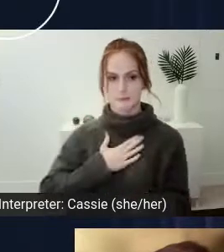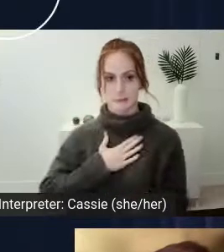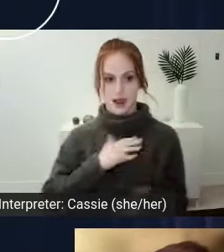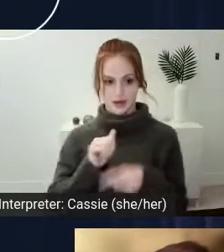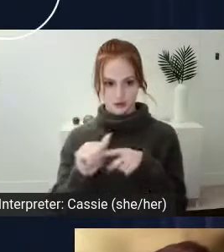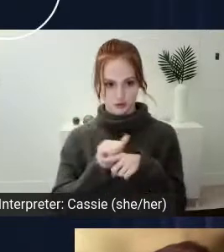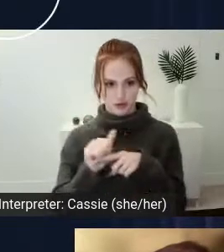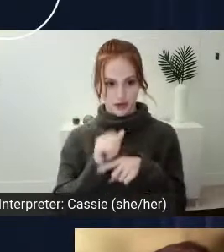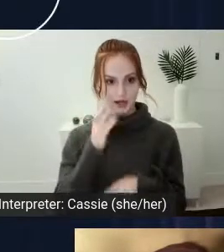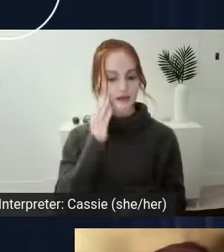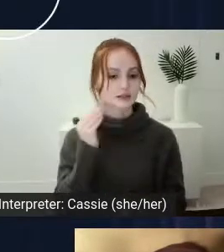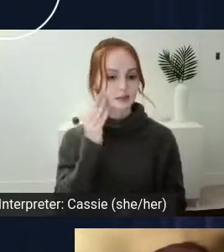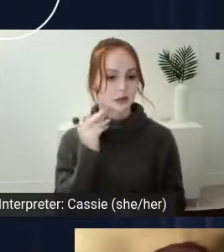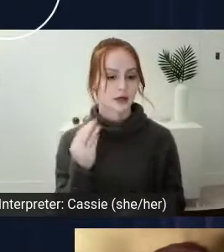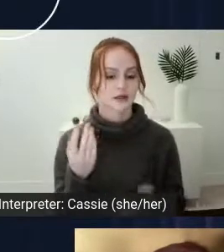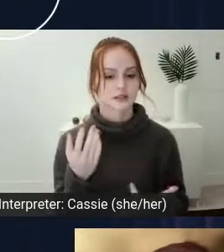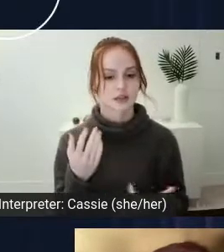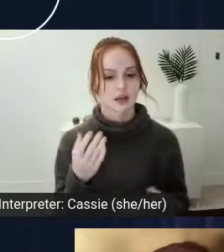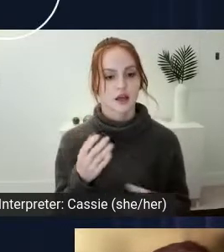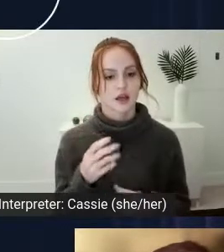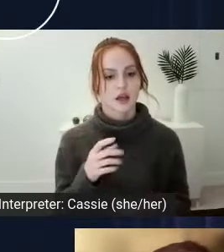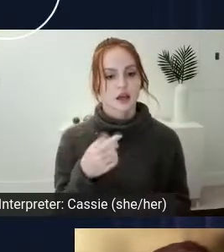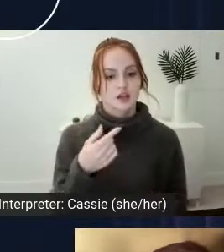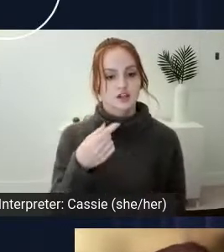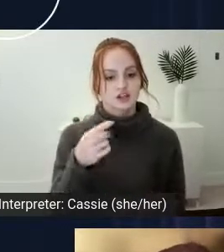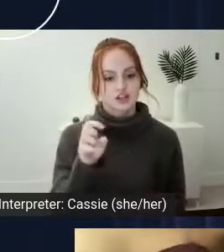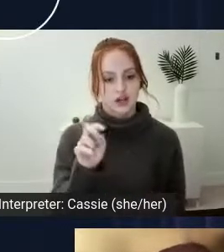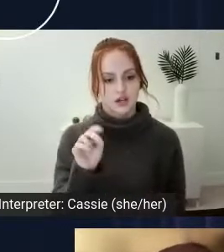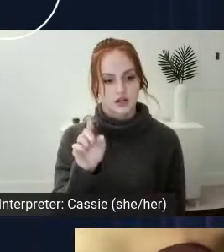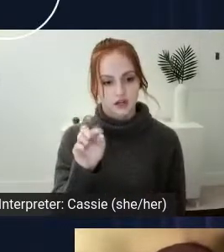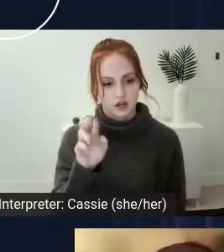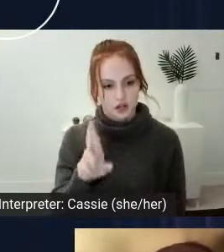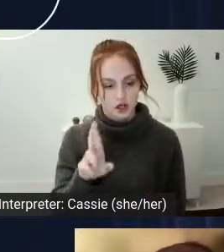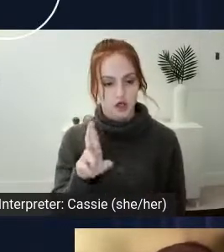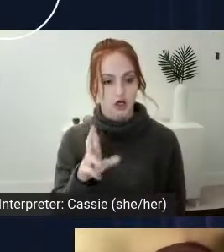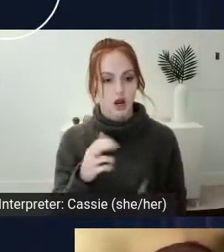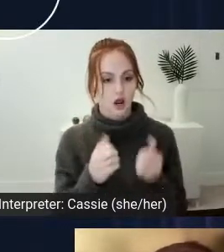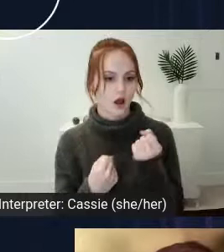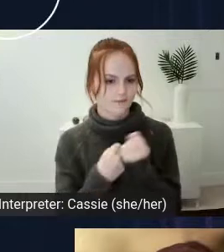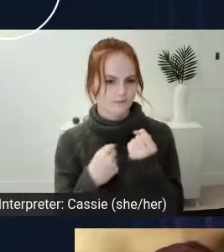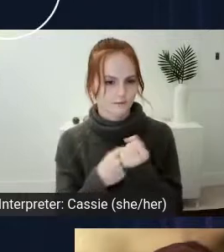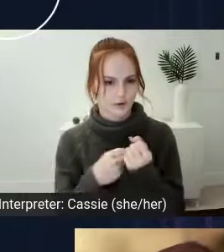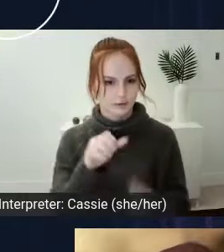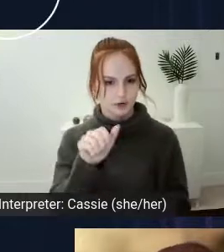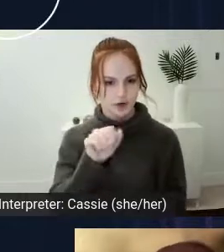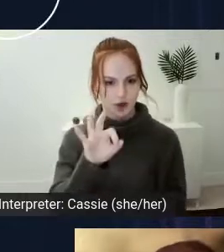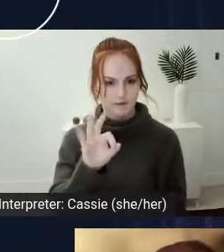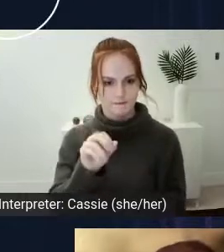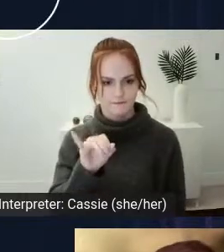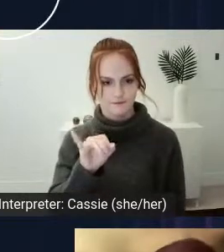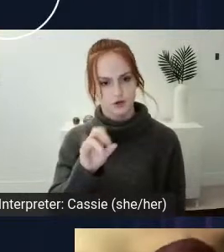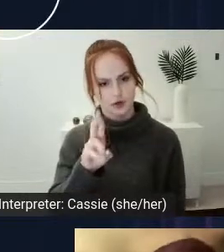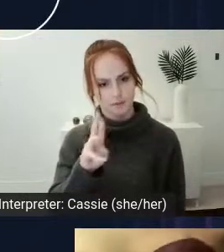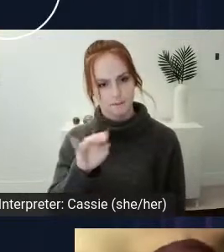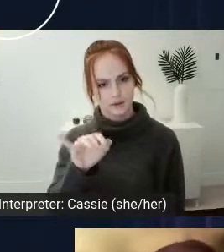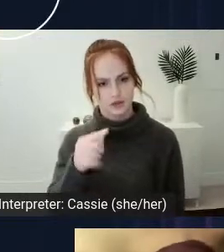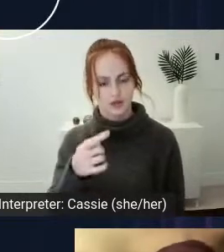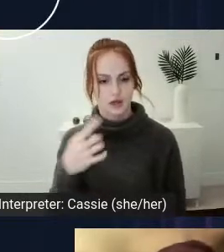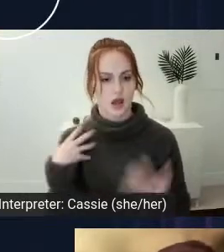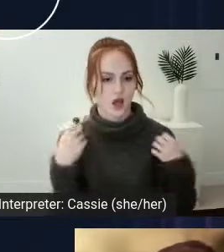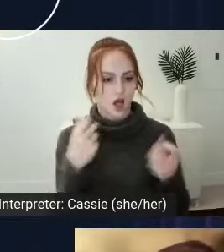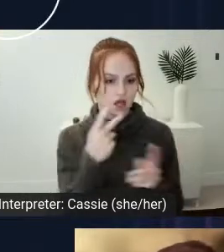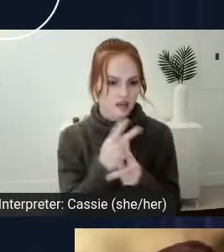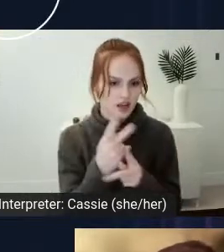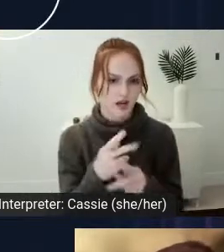it with, like, gender-affirming healthcare, especially things like hormones or gender-affirming surgical